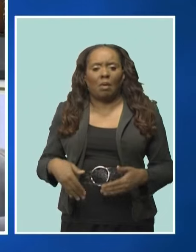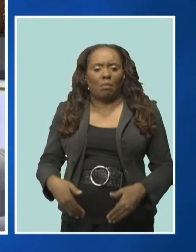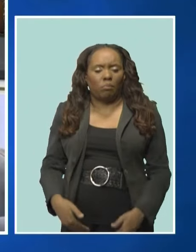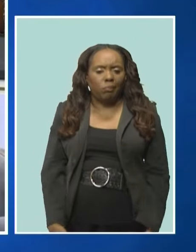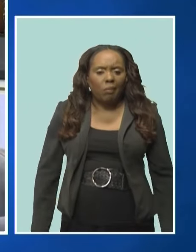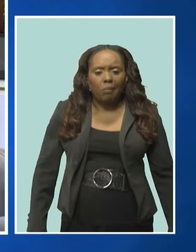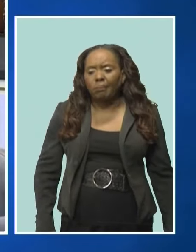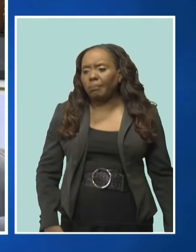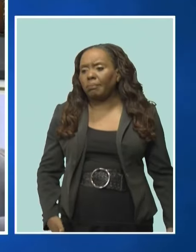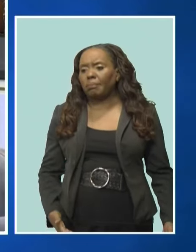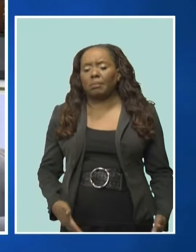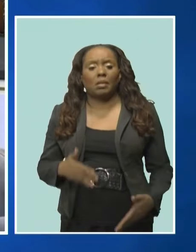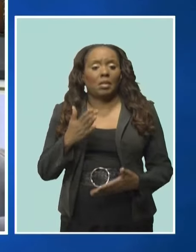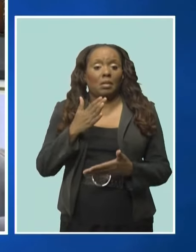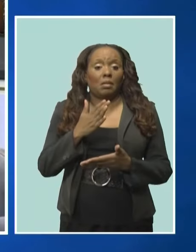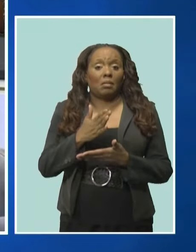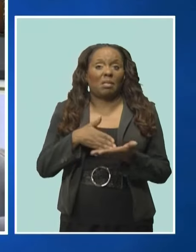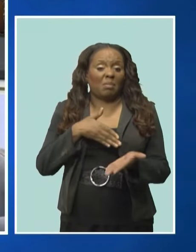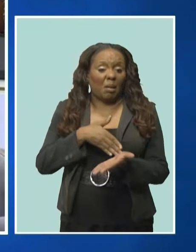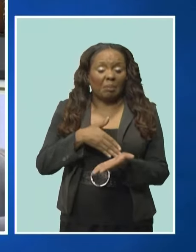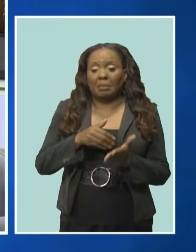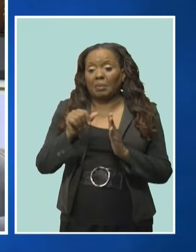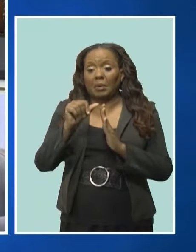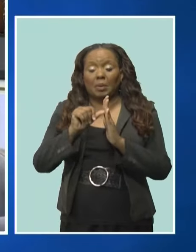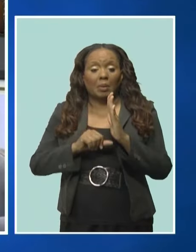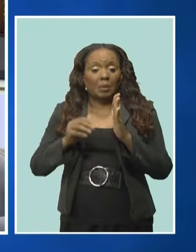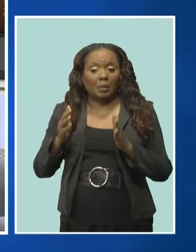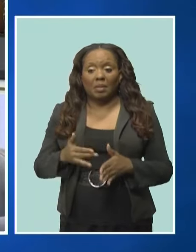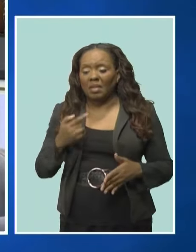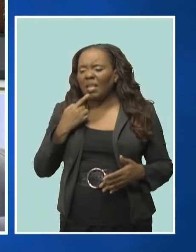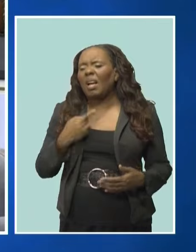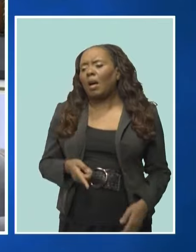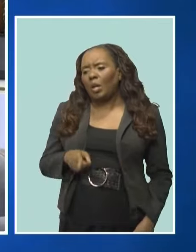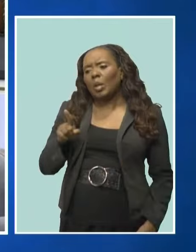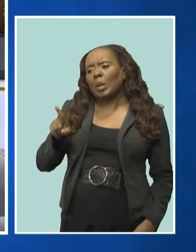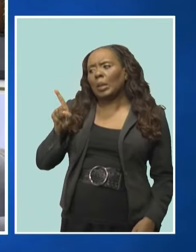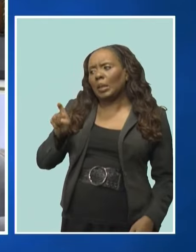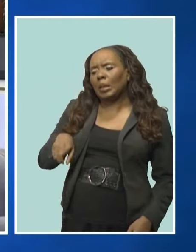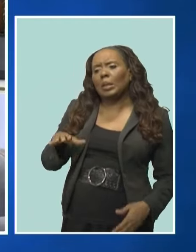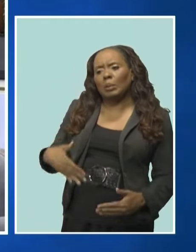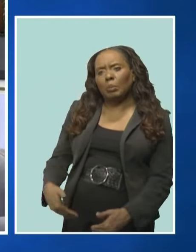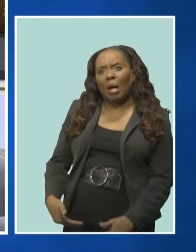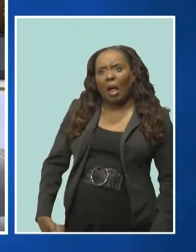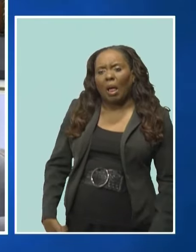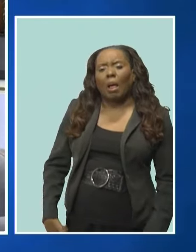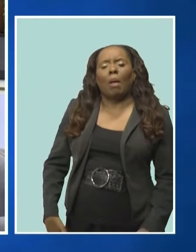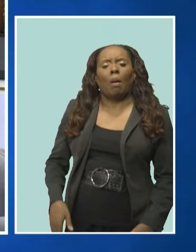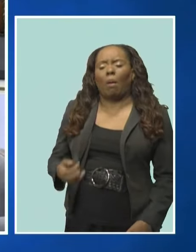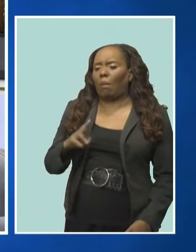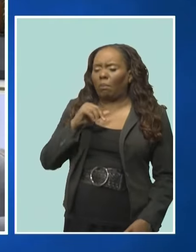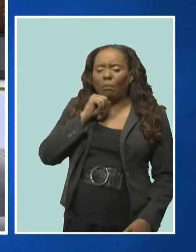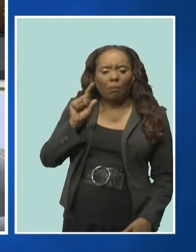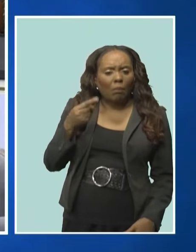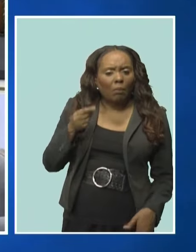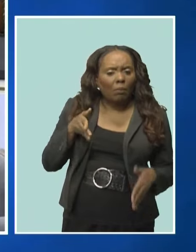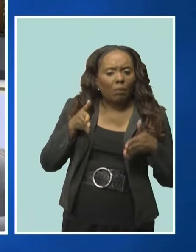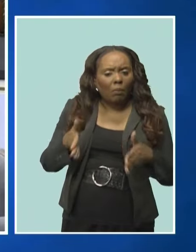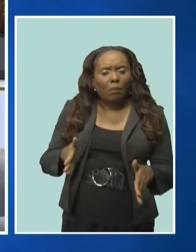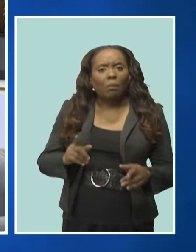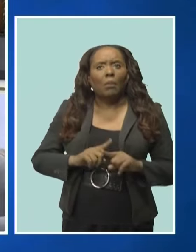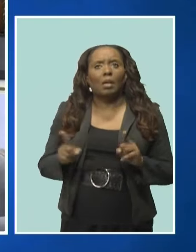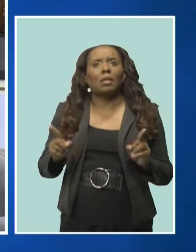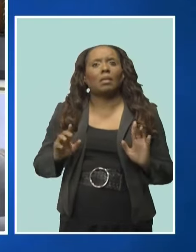are some doctors that will say to me, and surgeons that will say to me, they need the amputation or there's no other way. But my thing